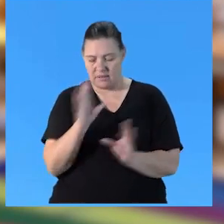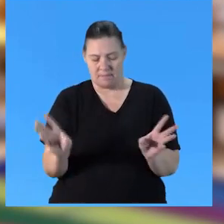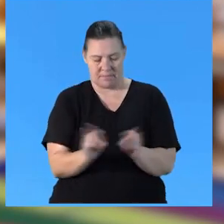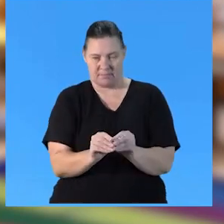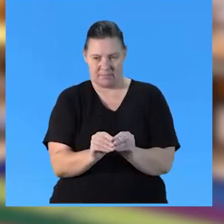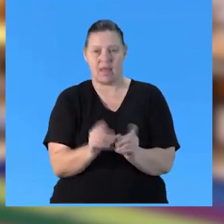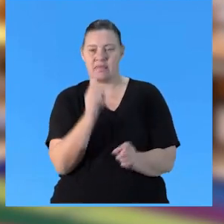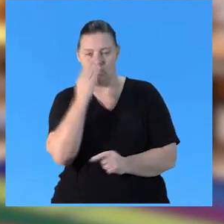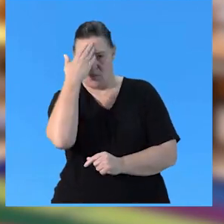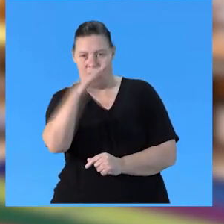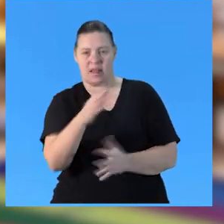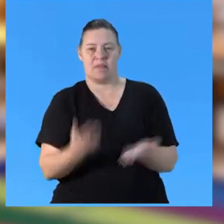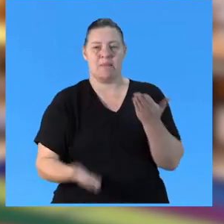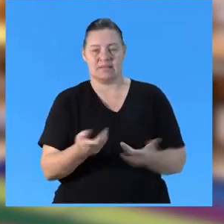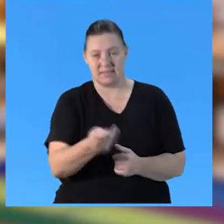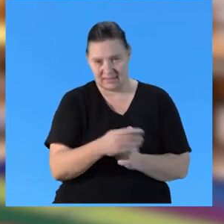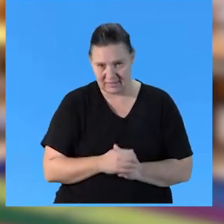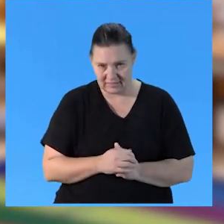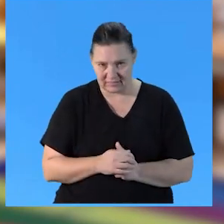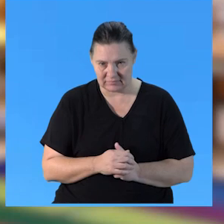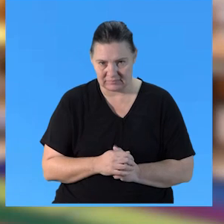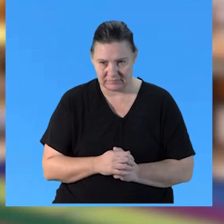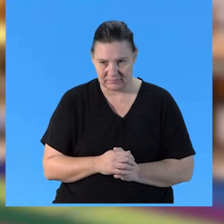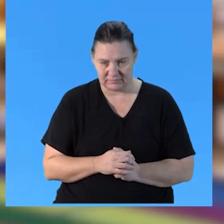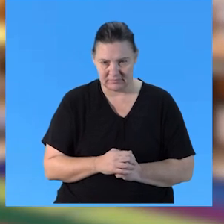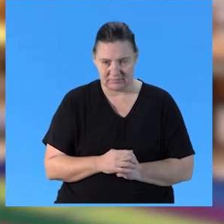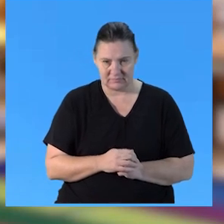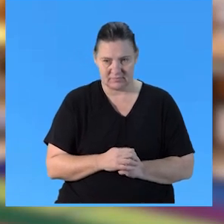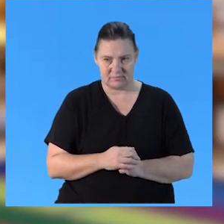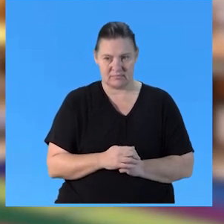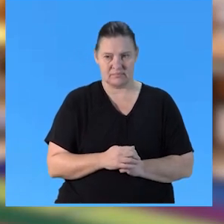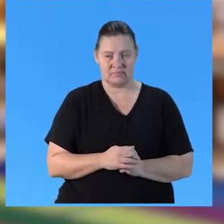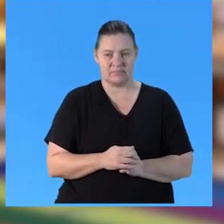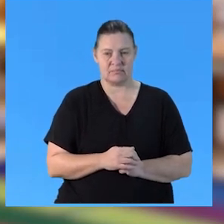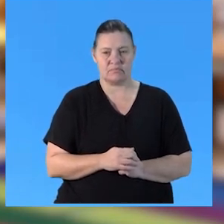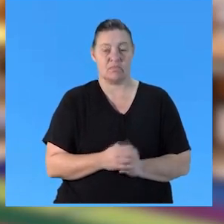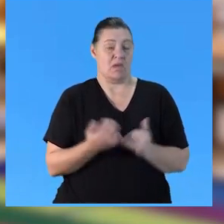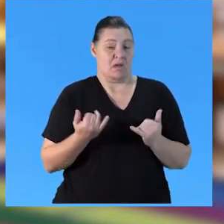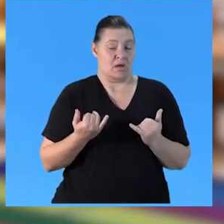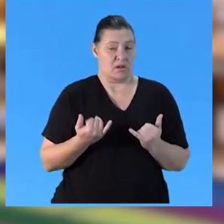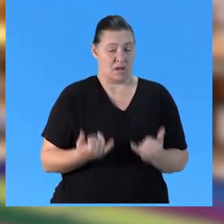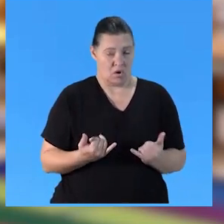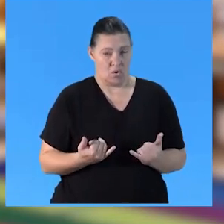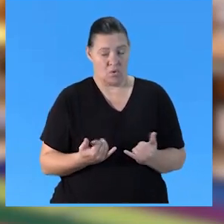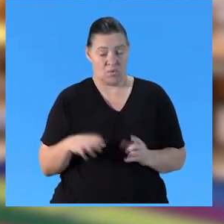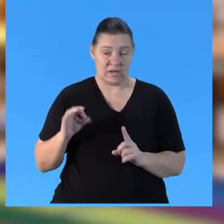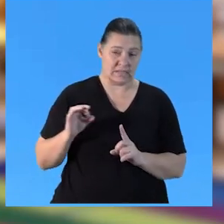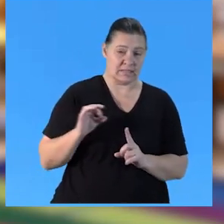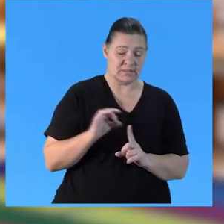go to sleep. That's the important thing, or that's the importance of that particular switch there, for us to be able to open and to close